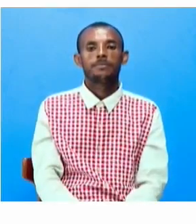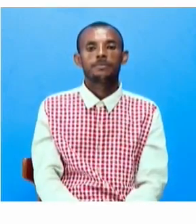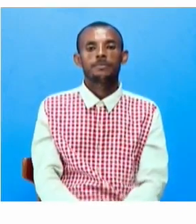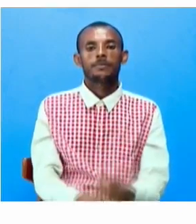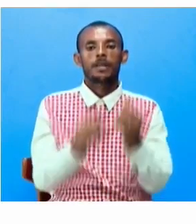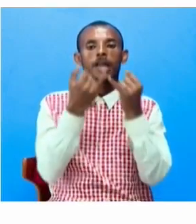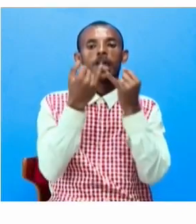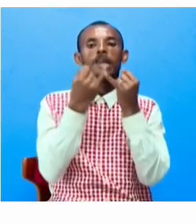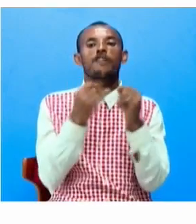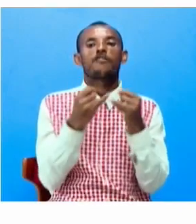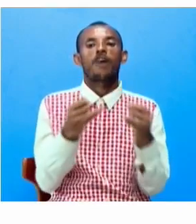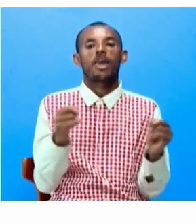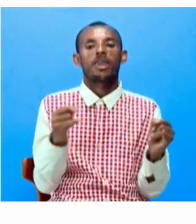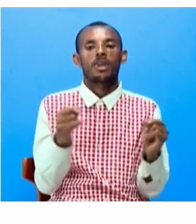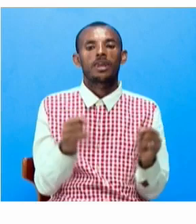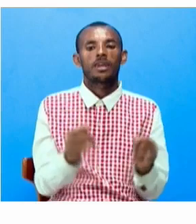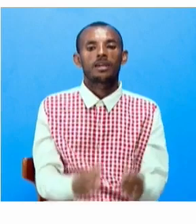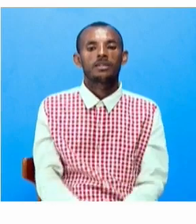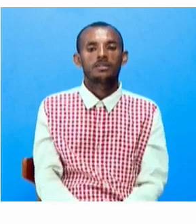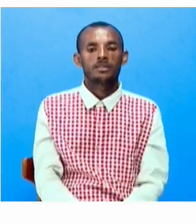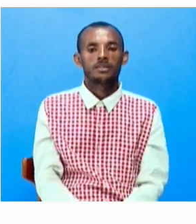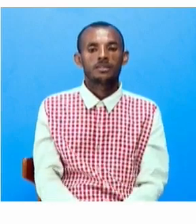Divide